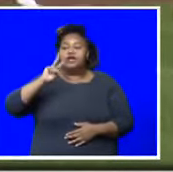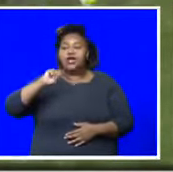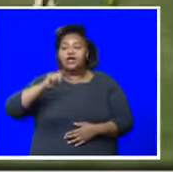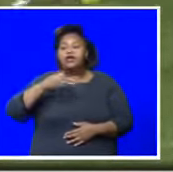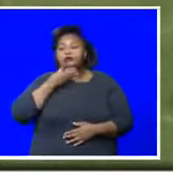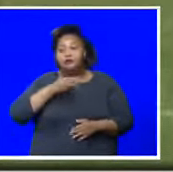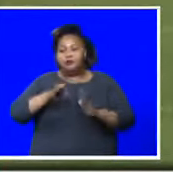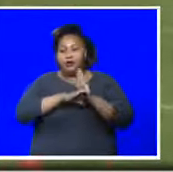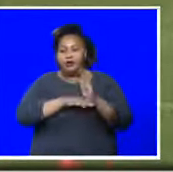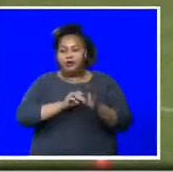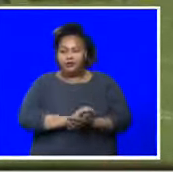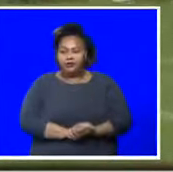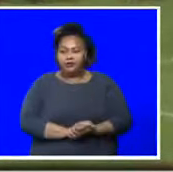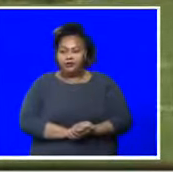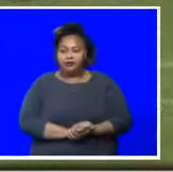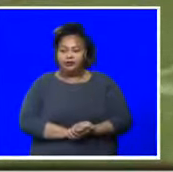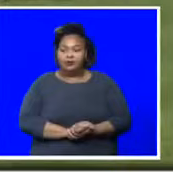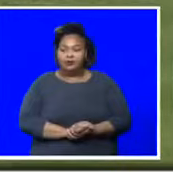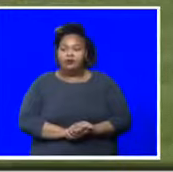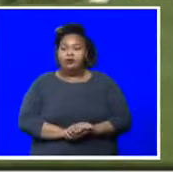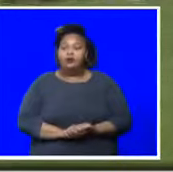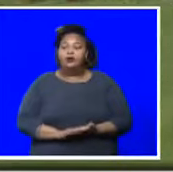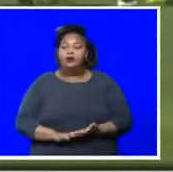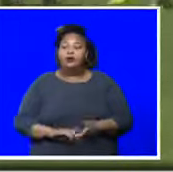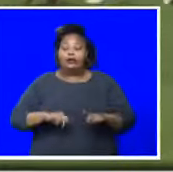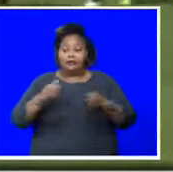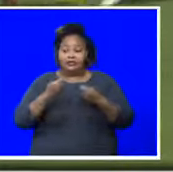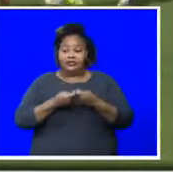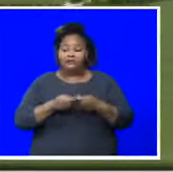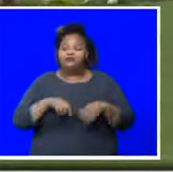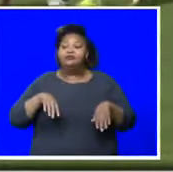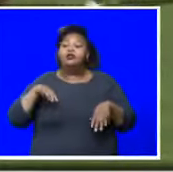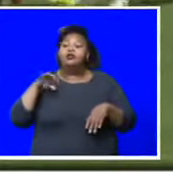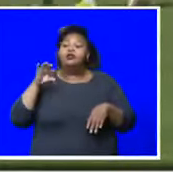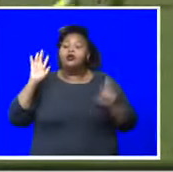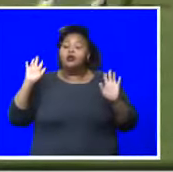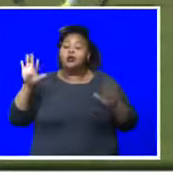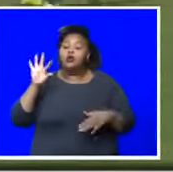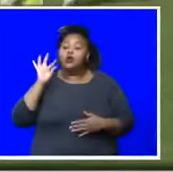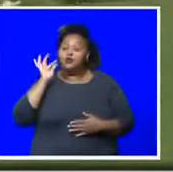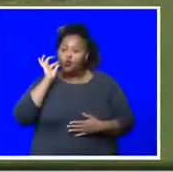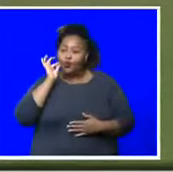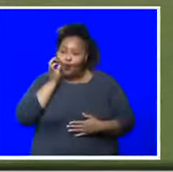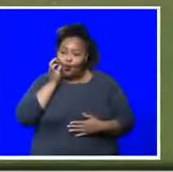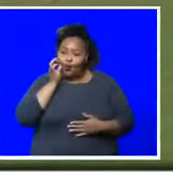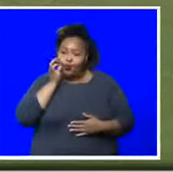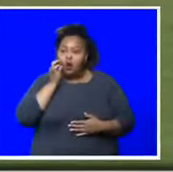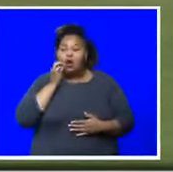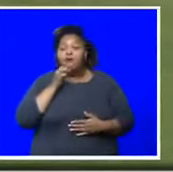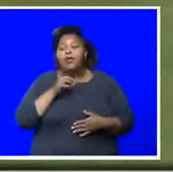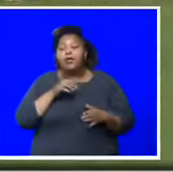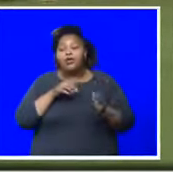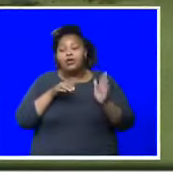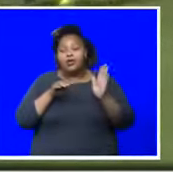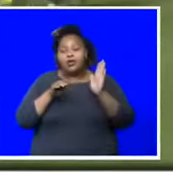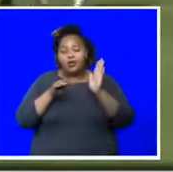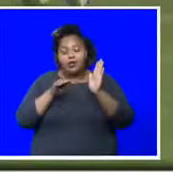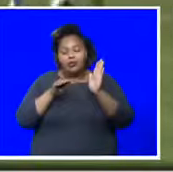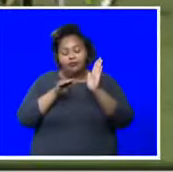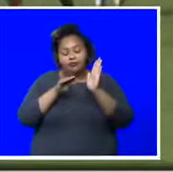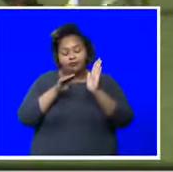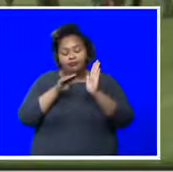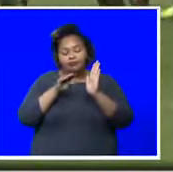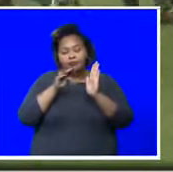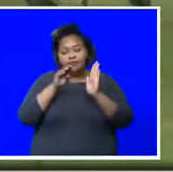Ikamle tinyos lebel hlethe isikhasi lesizwe endzaweni yekugcina kuyindzebe yeMthembu Premier League. Selitinyos lemathuba mahle ukuthi abalekele inkemba ngomuva